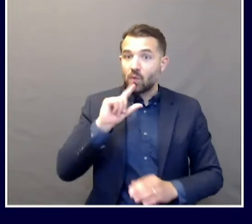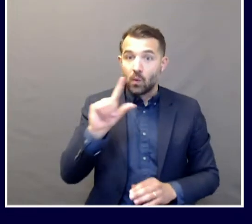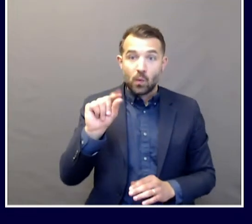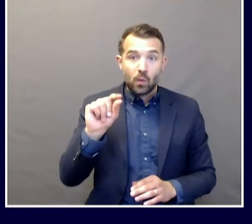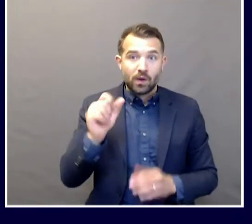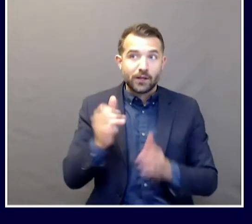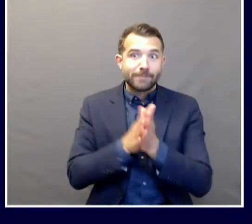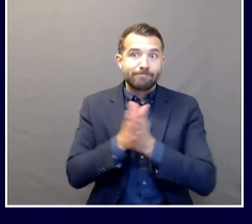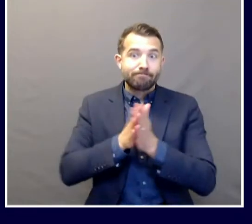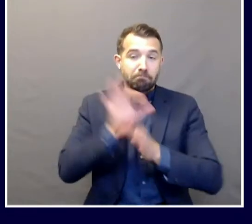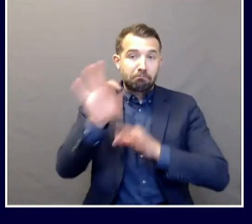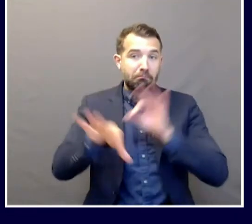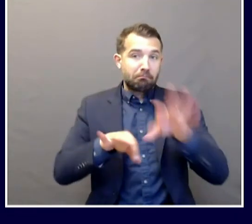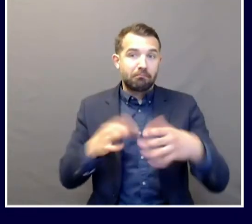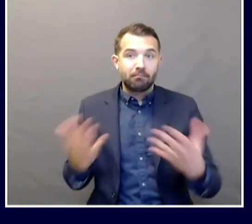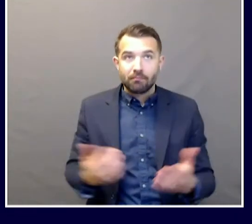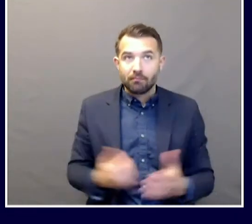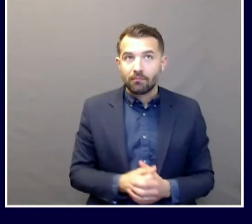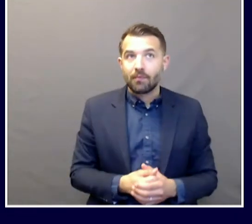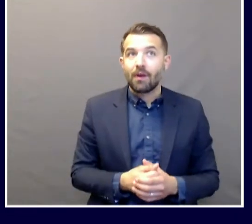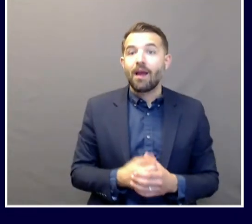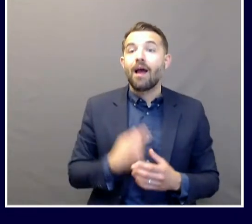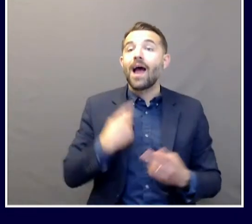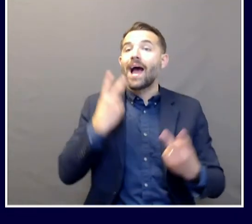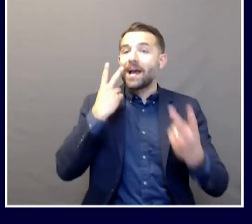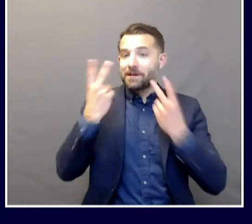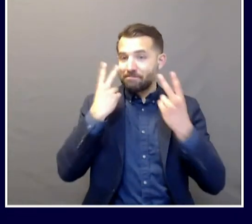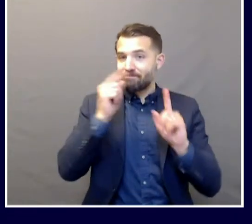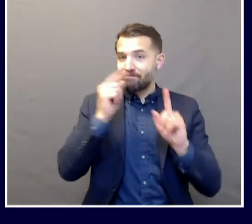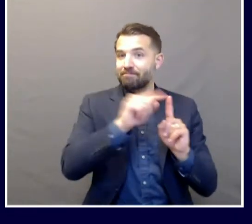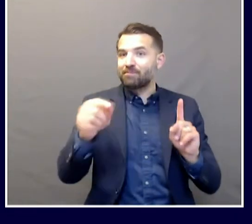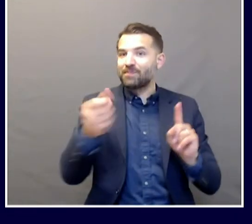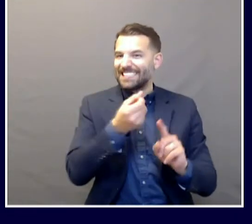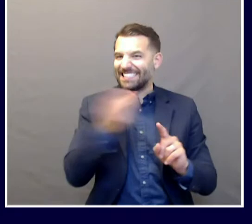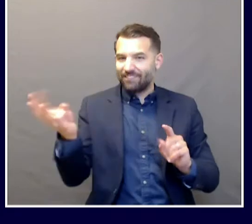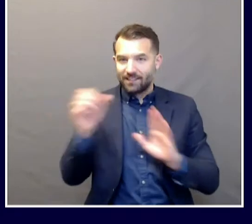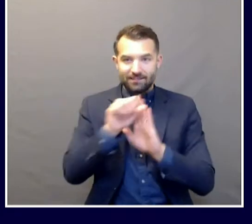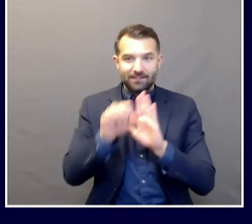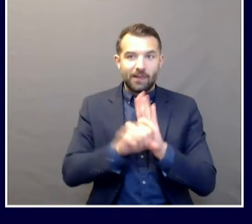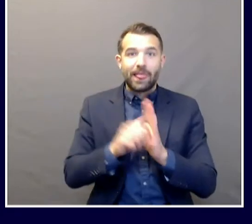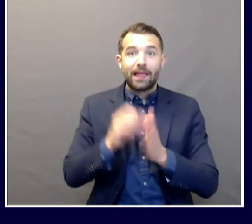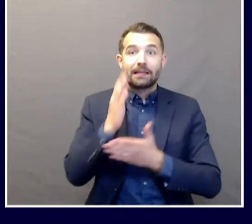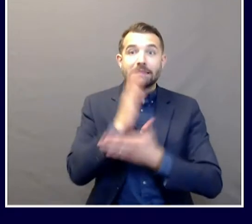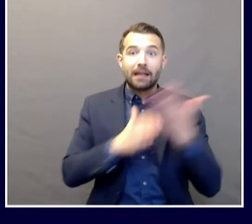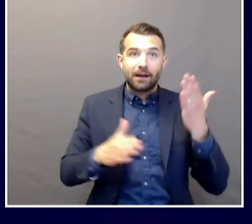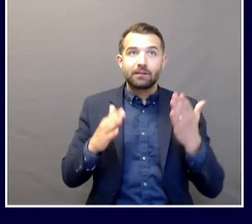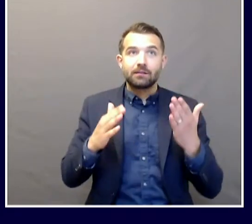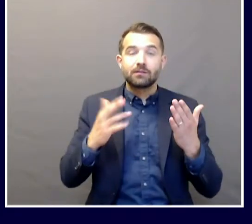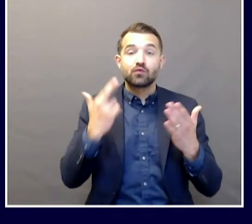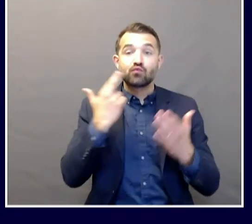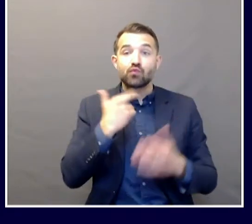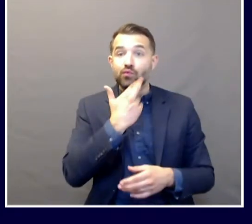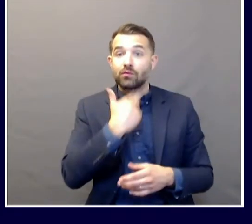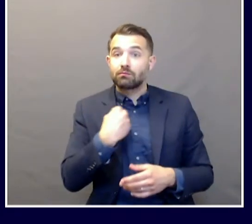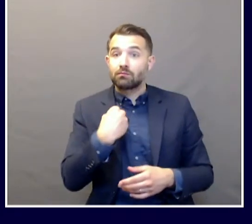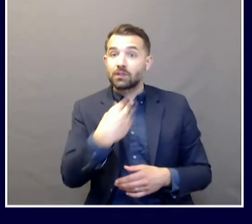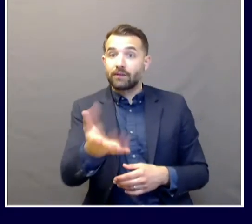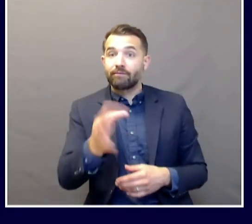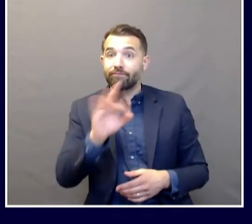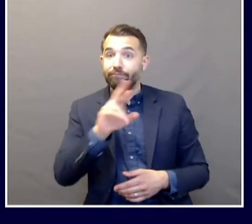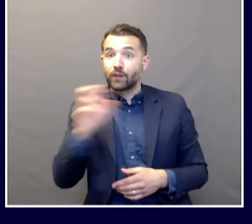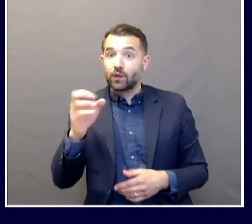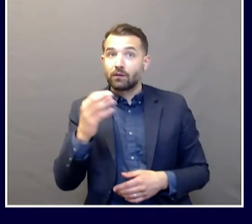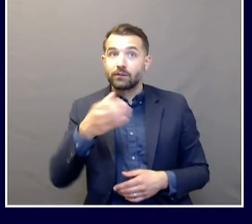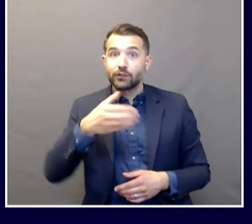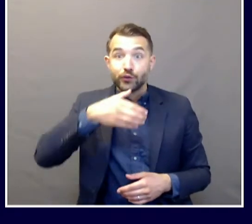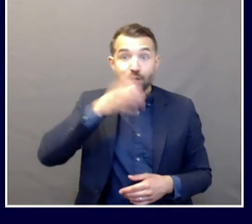state up here in New England is partnering with restaurants to offer a free drink. You know, we've looked at some